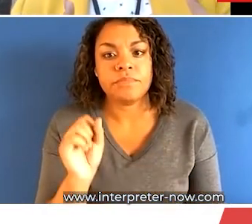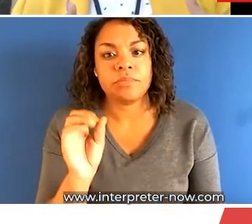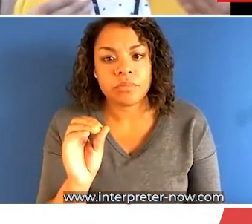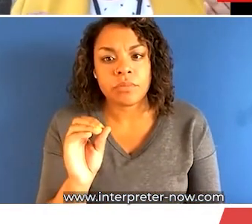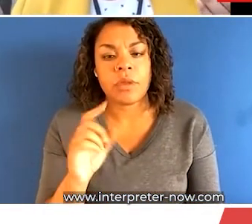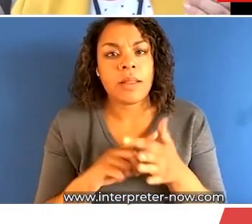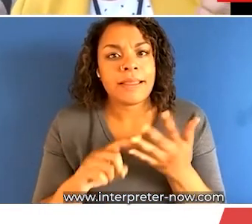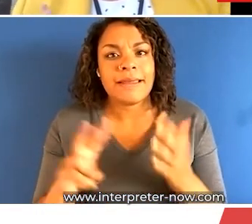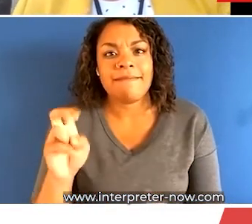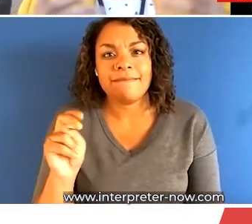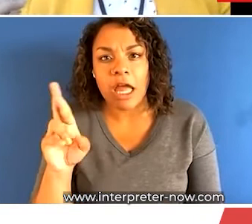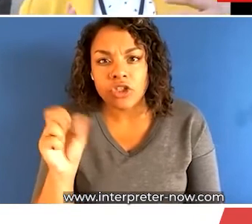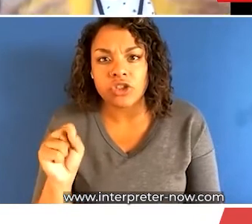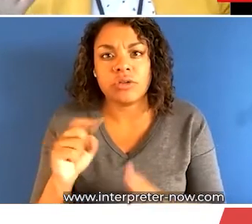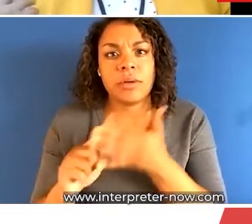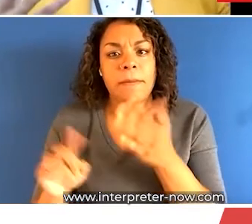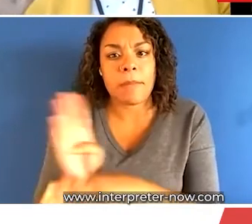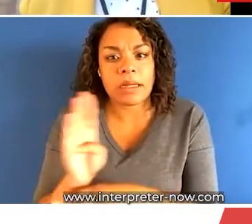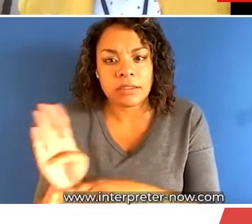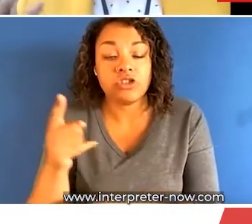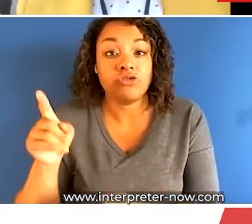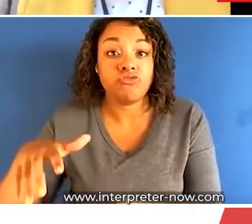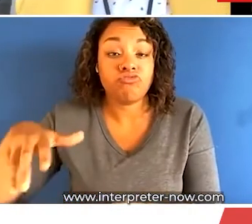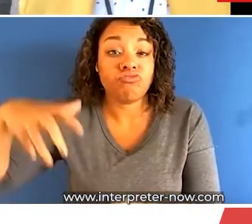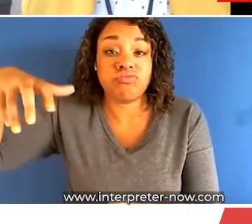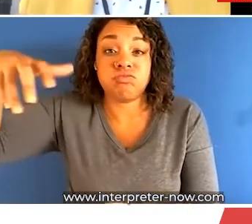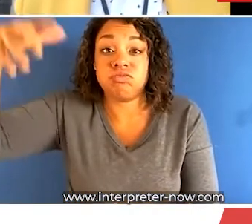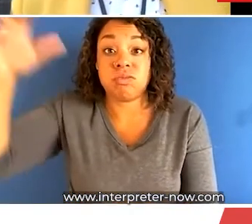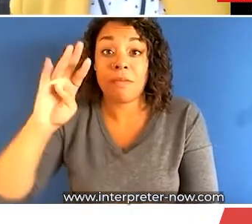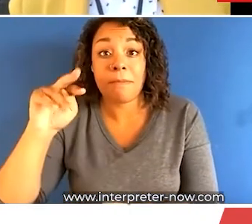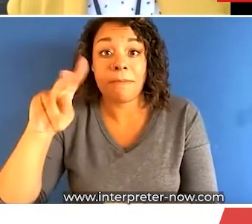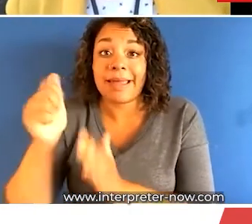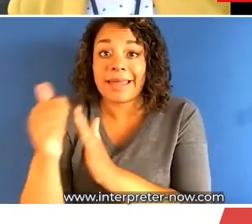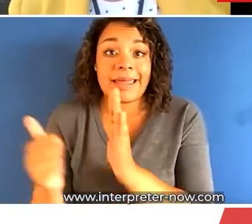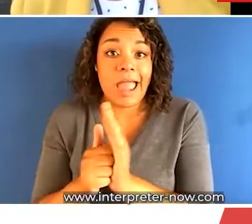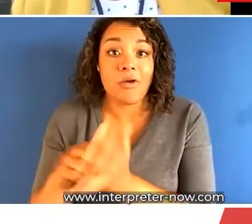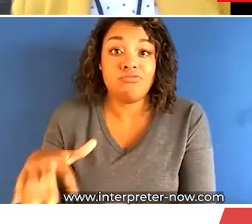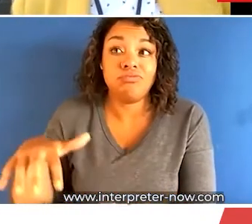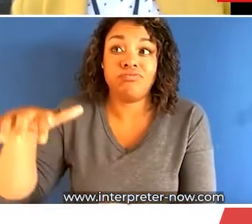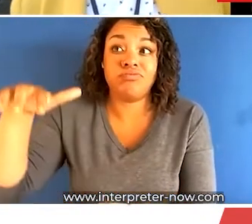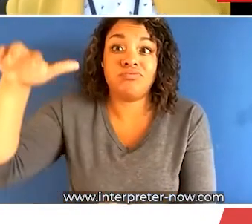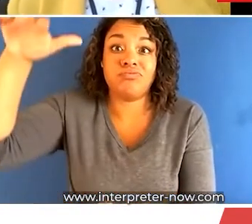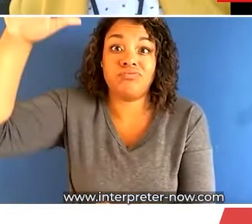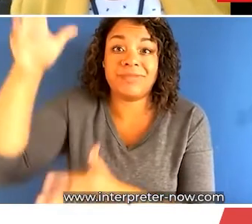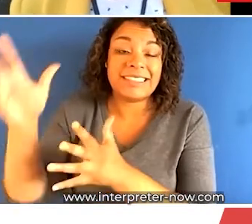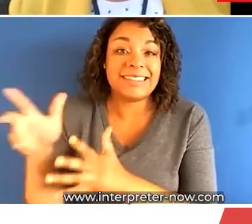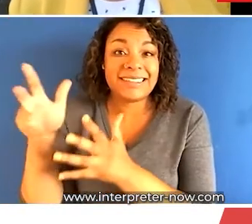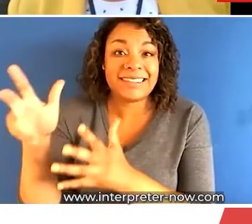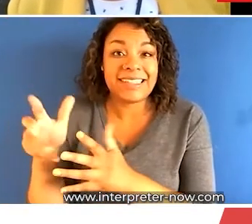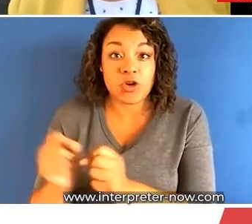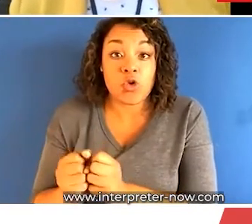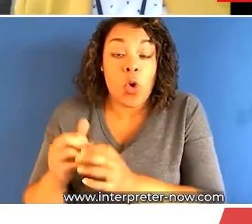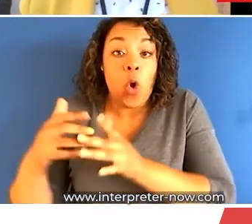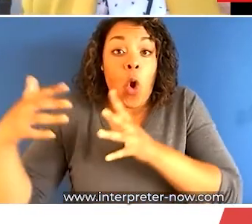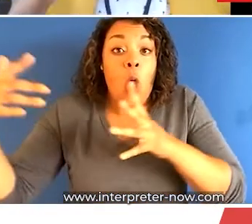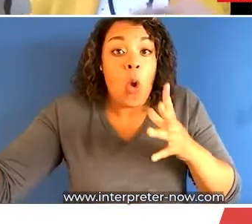these vendors and these businesses aren't just sitting there getting rich, like letting their bank accounts just sit there and grow over